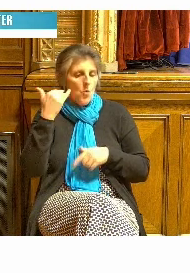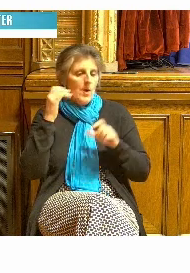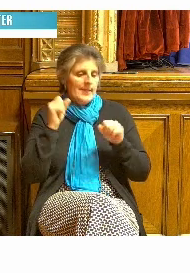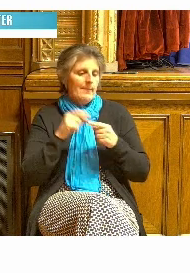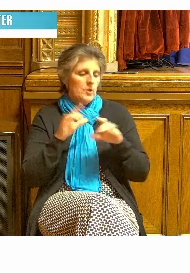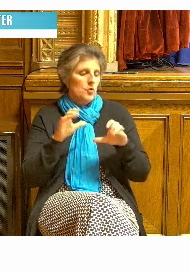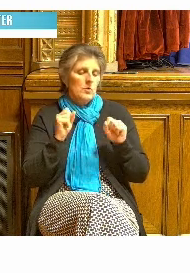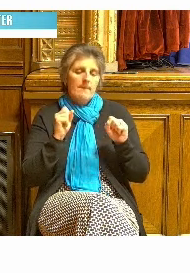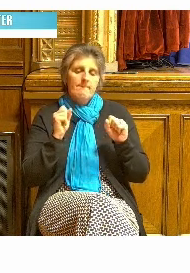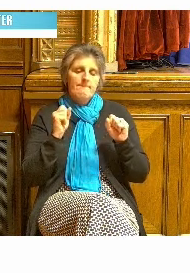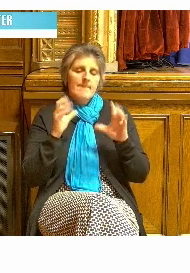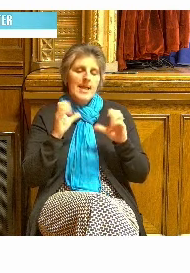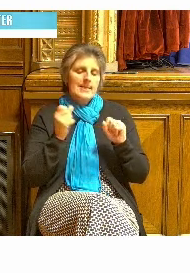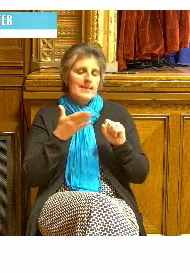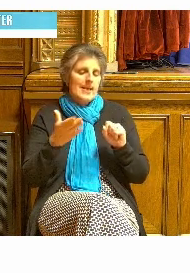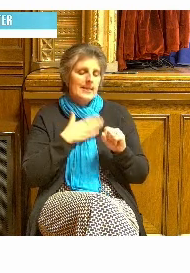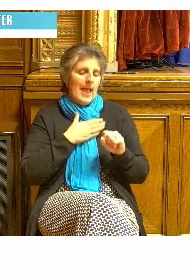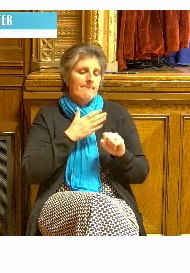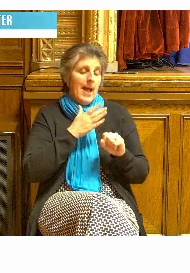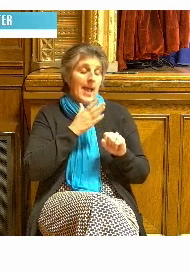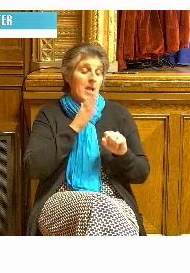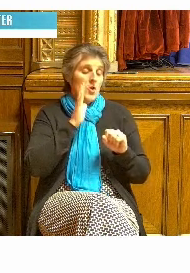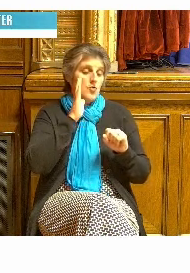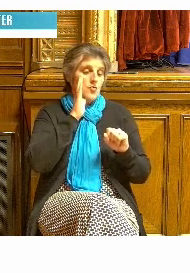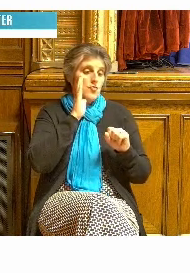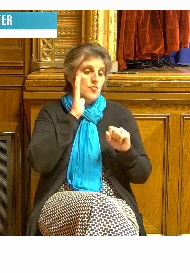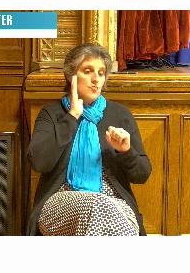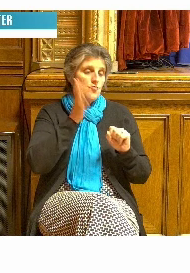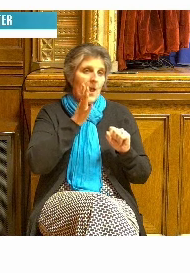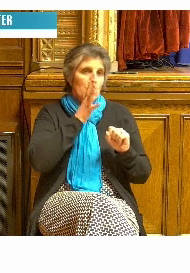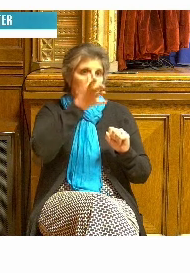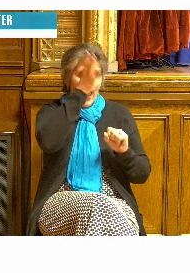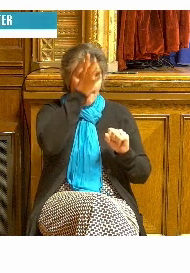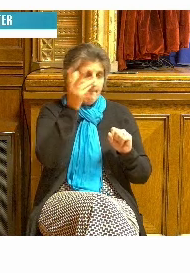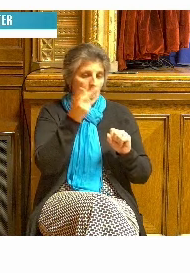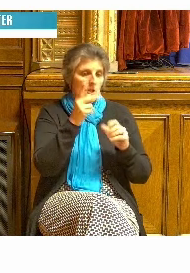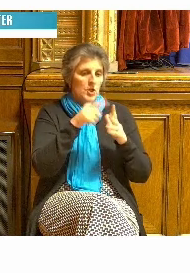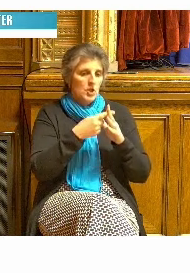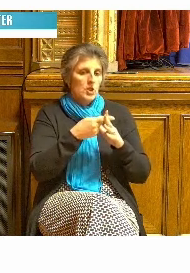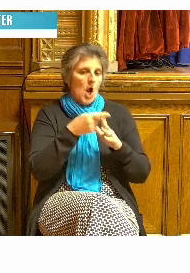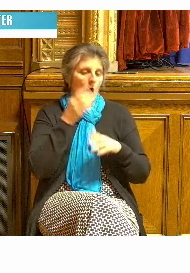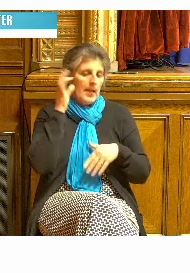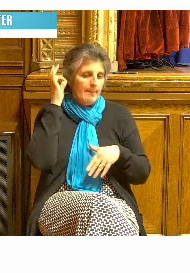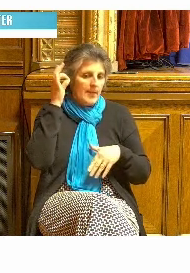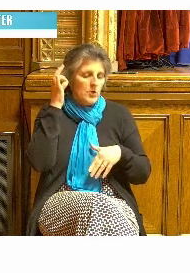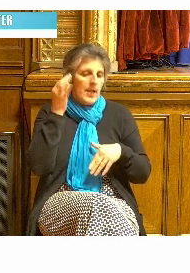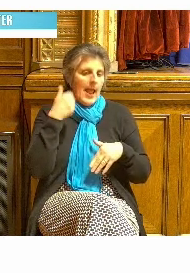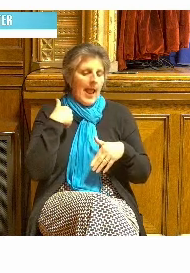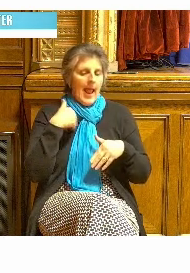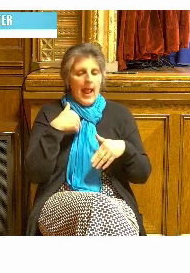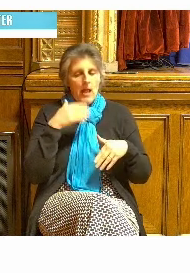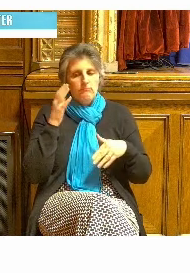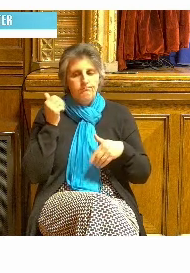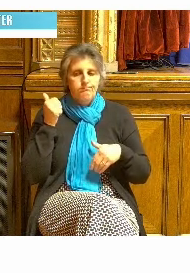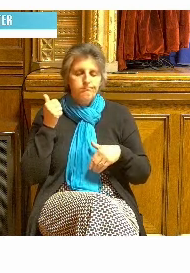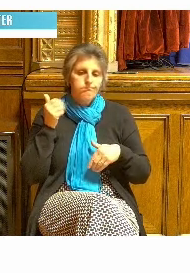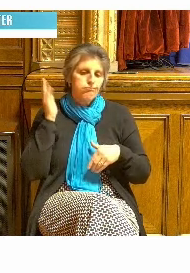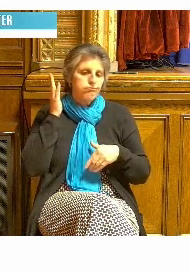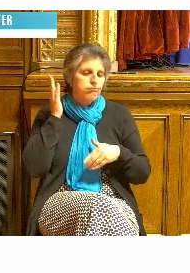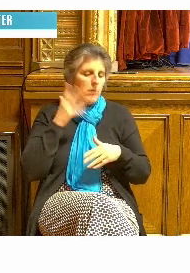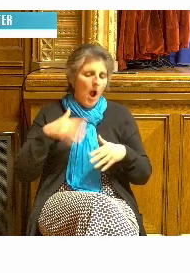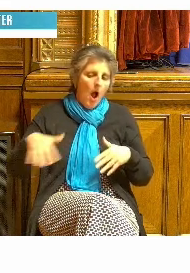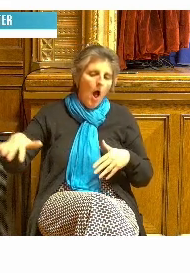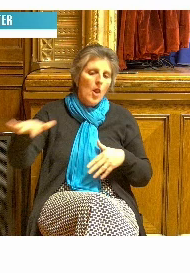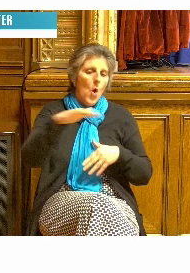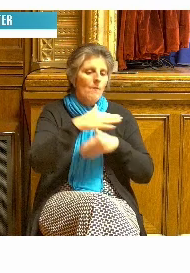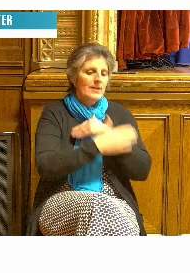do amazing things, and my great-grandparents started ministries, and they spoke all over this nation